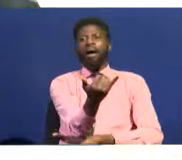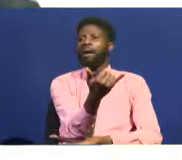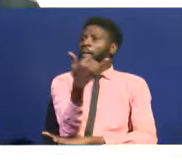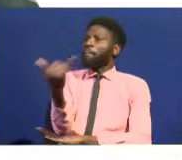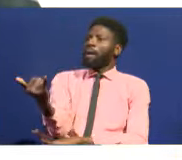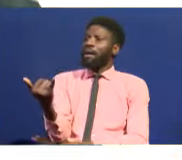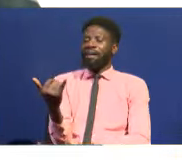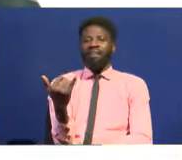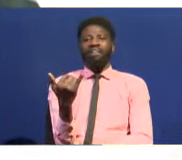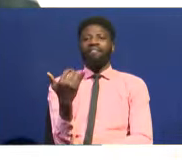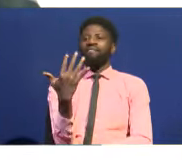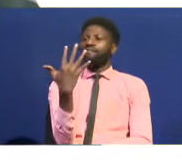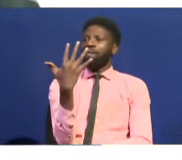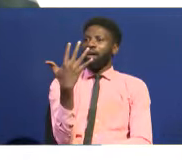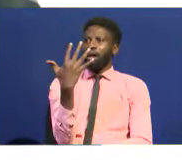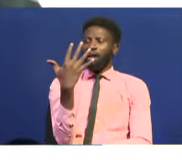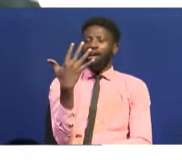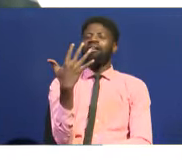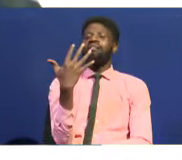undergo 1 week blackout.